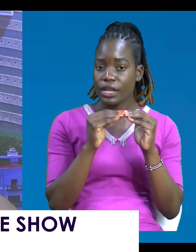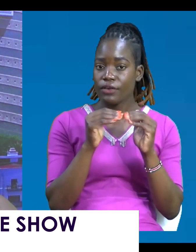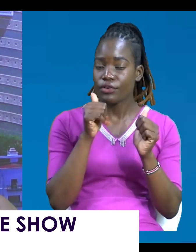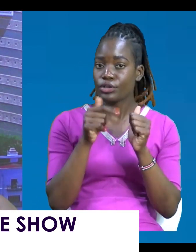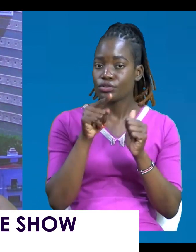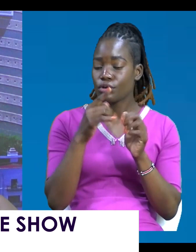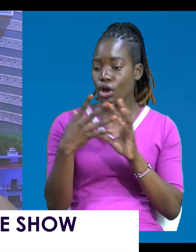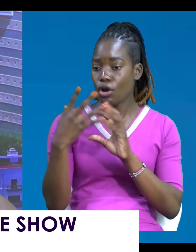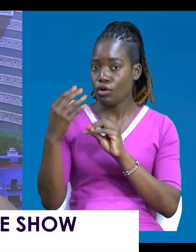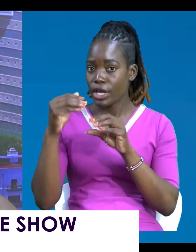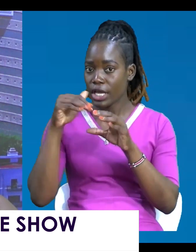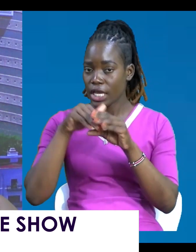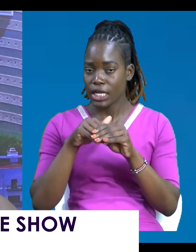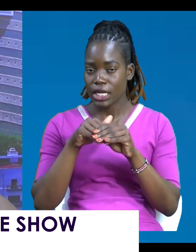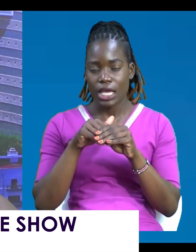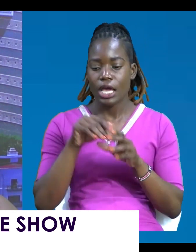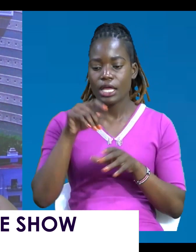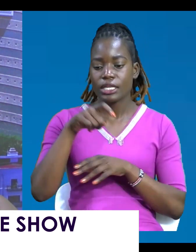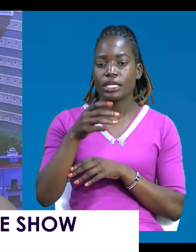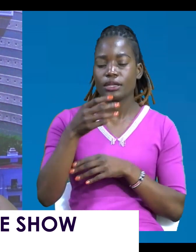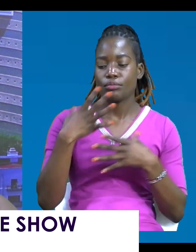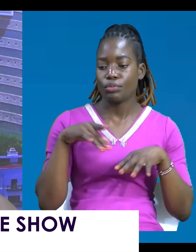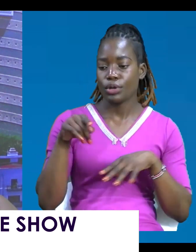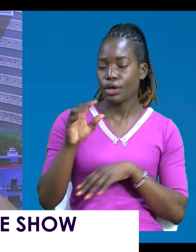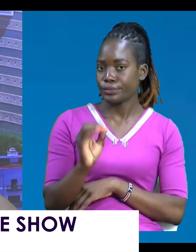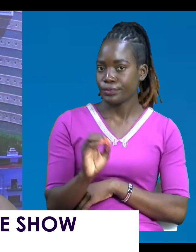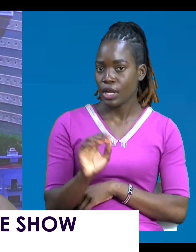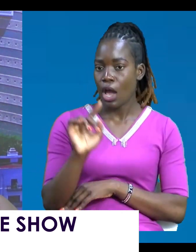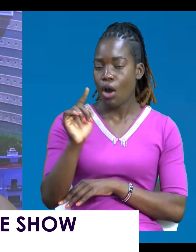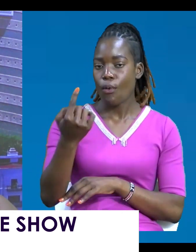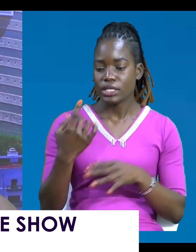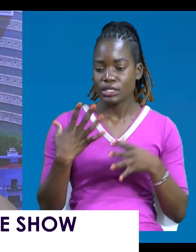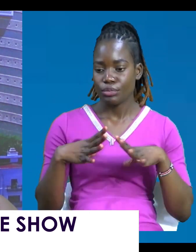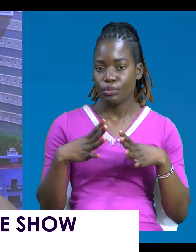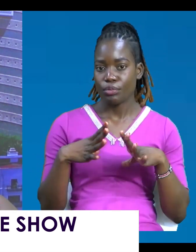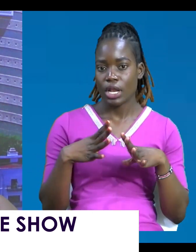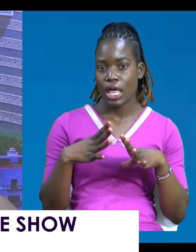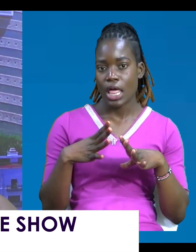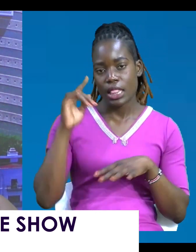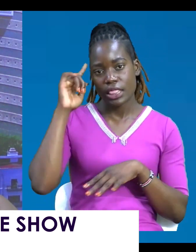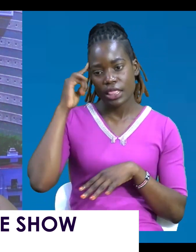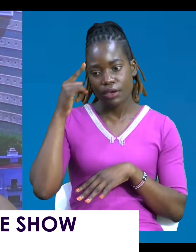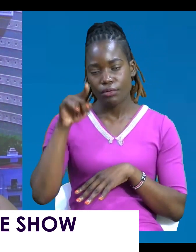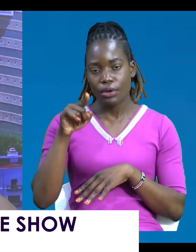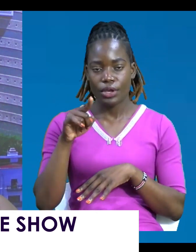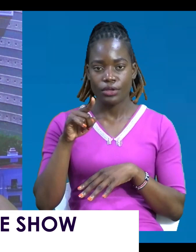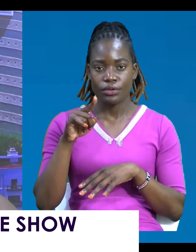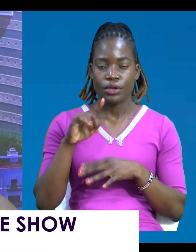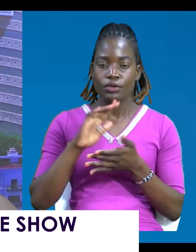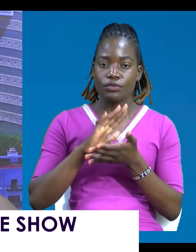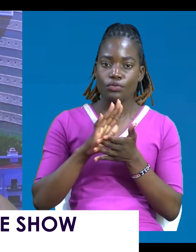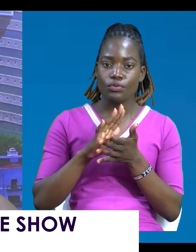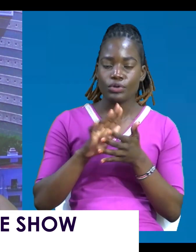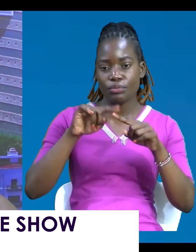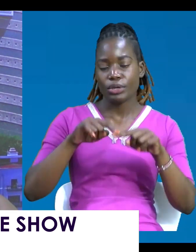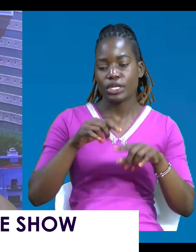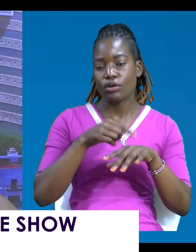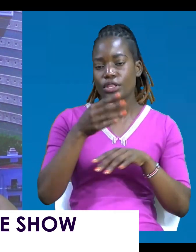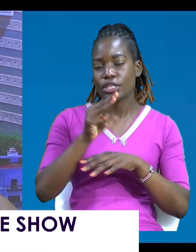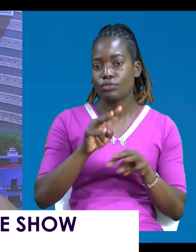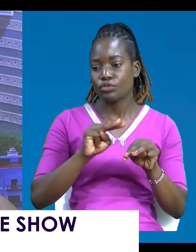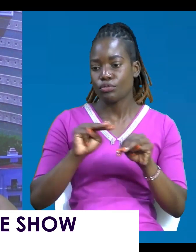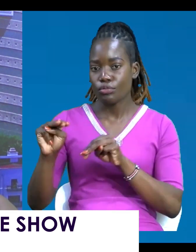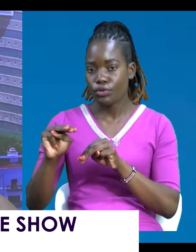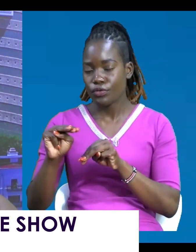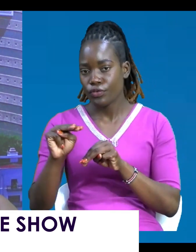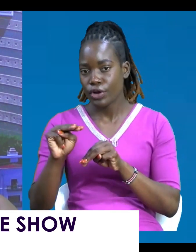going into, you don't need them. Once people sense you're getting entitled to them to move you, they will do